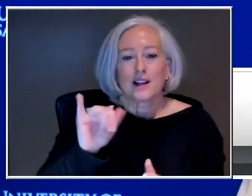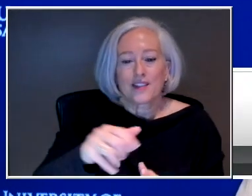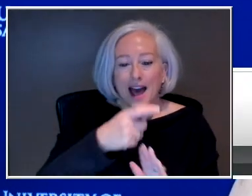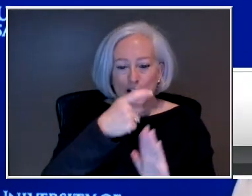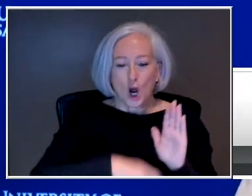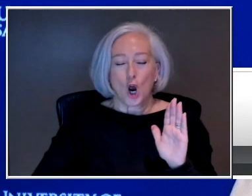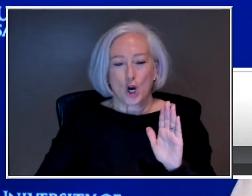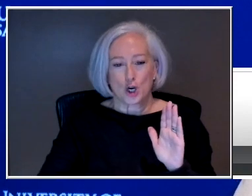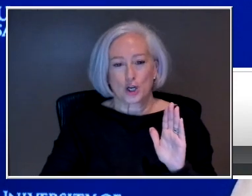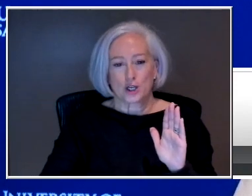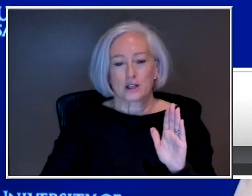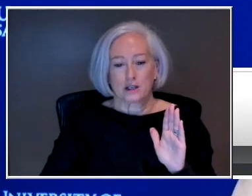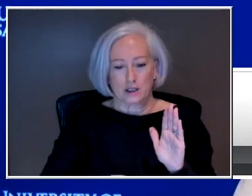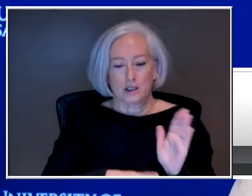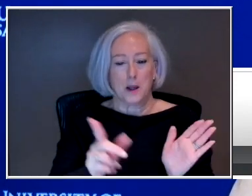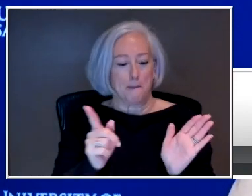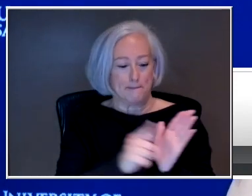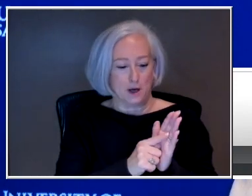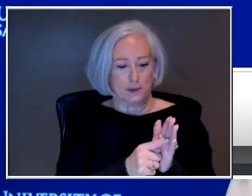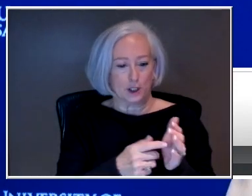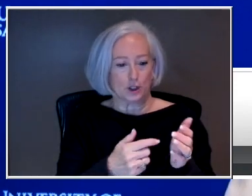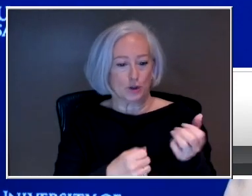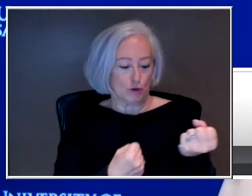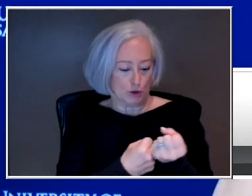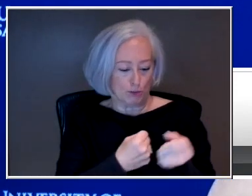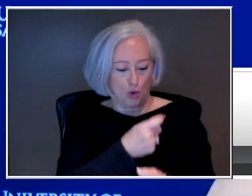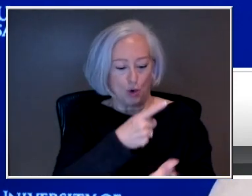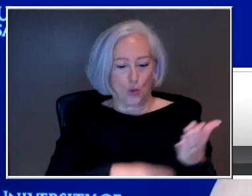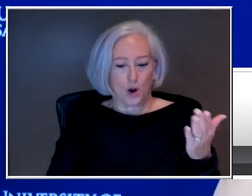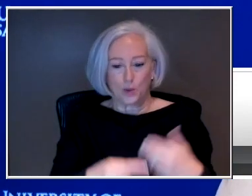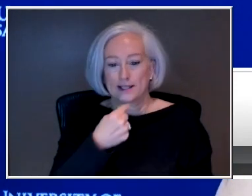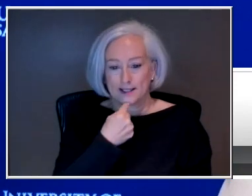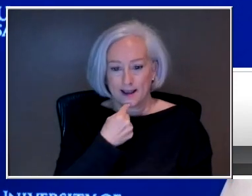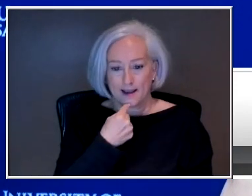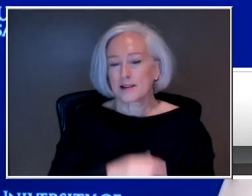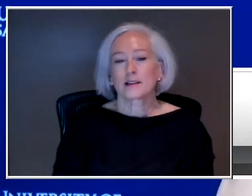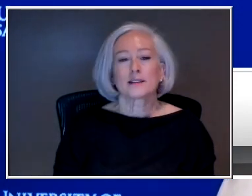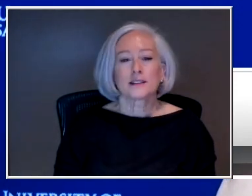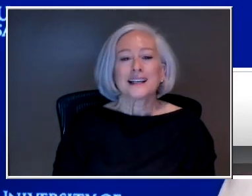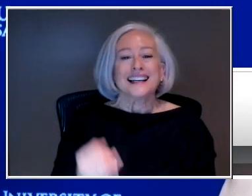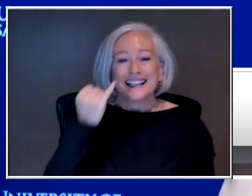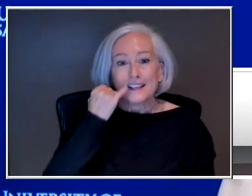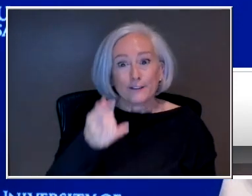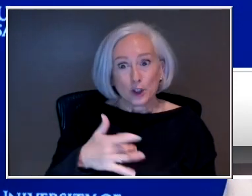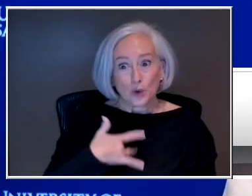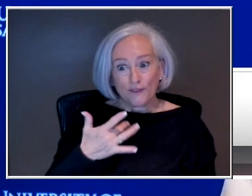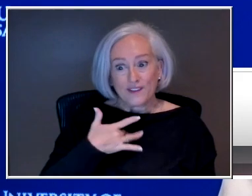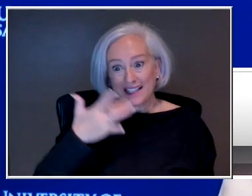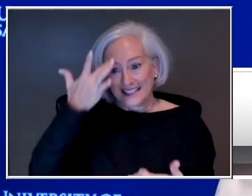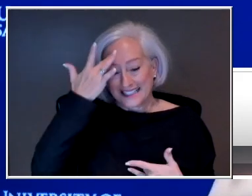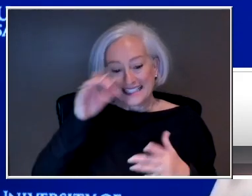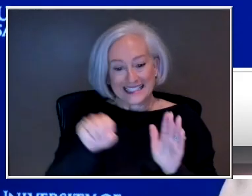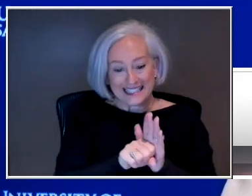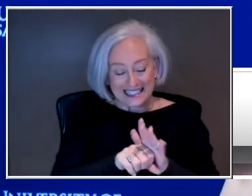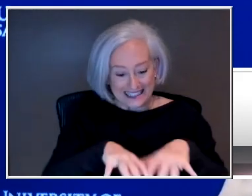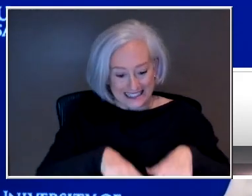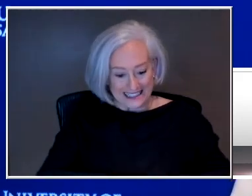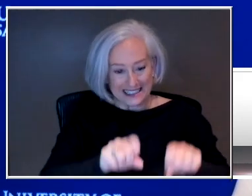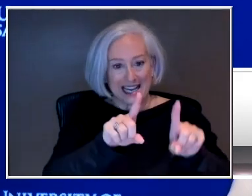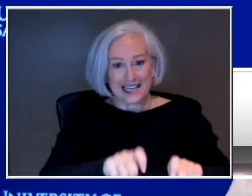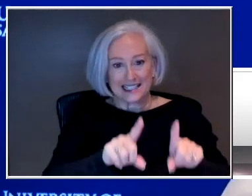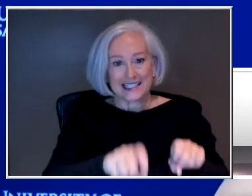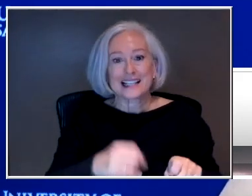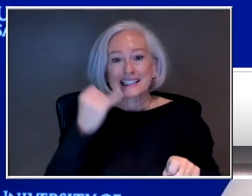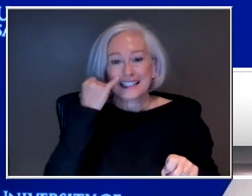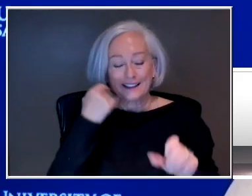article that supports what we have been saying, and that is, if you have symptoms, take a test. If it's negative, take one the